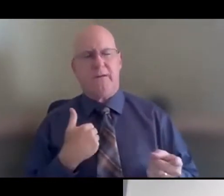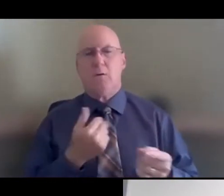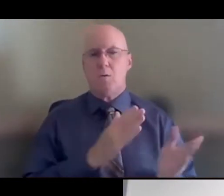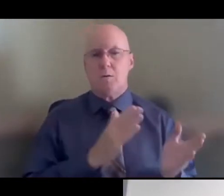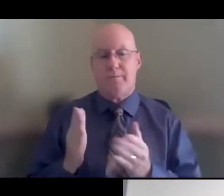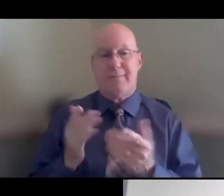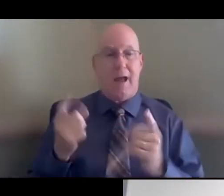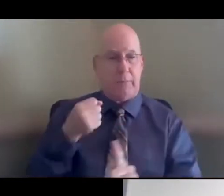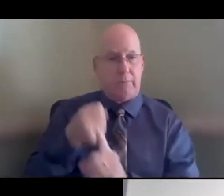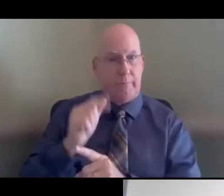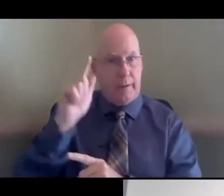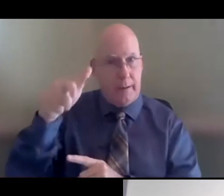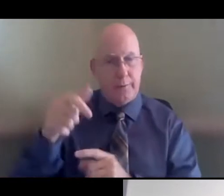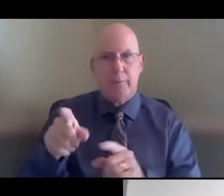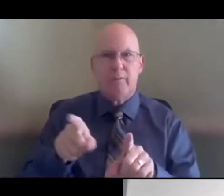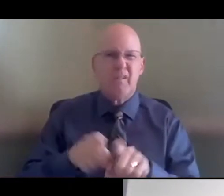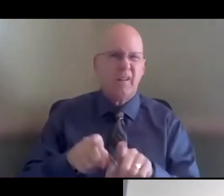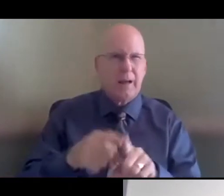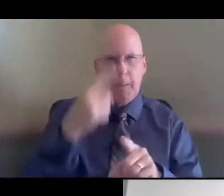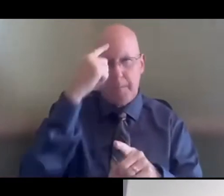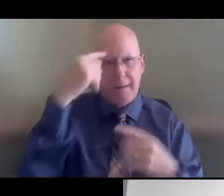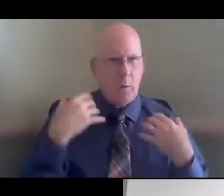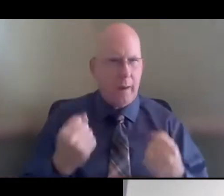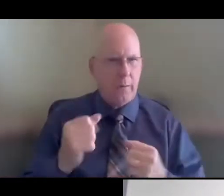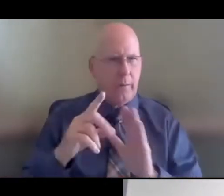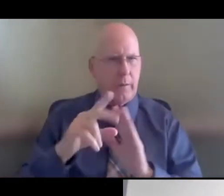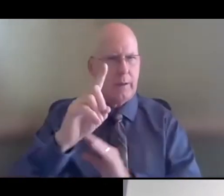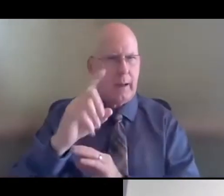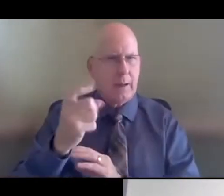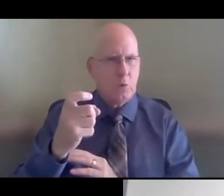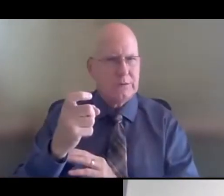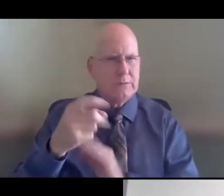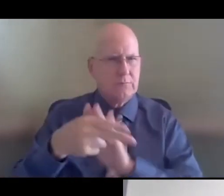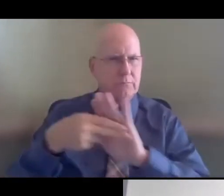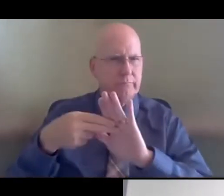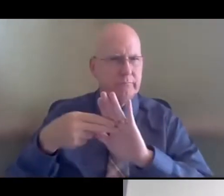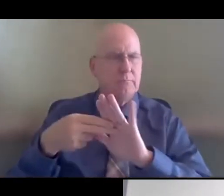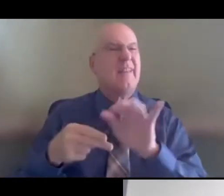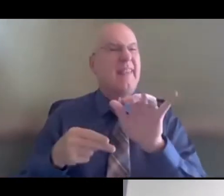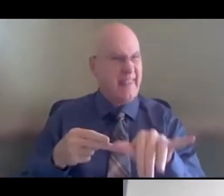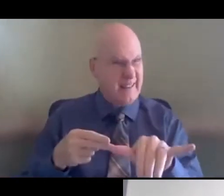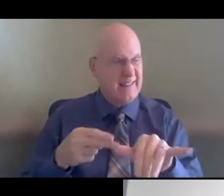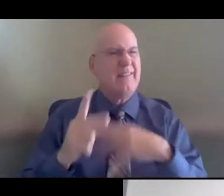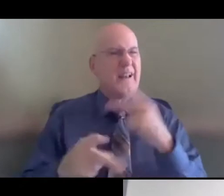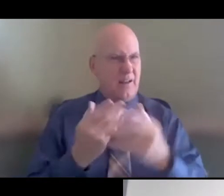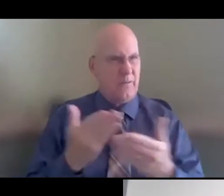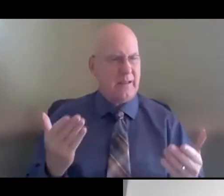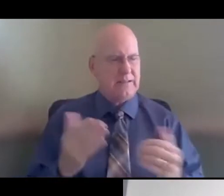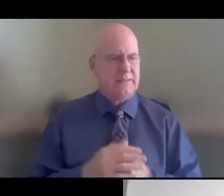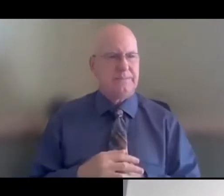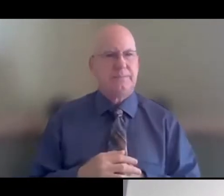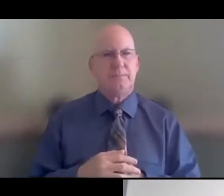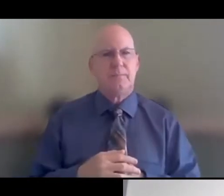later, like some of the mental health types of diagnosis. Those are all types of diagnoses and the severity. And you can always